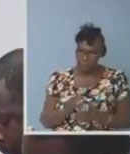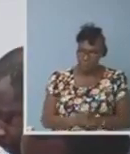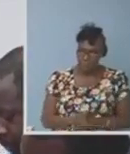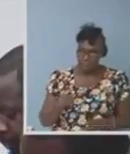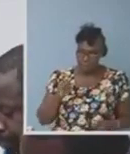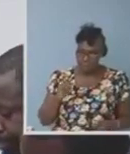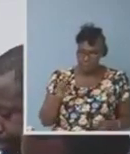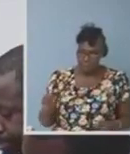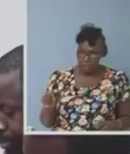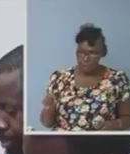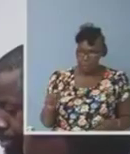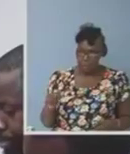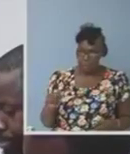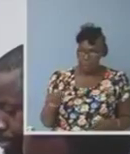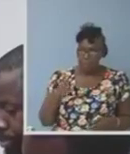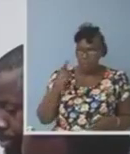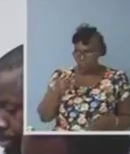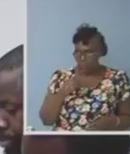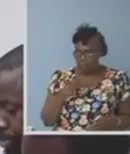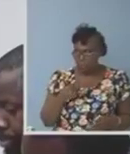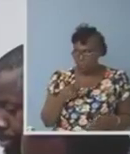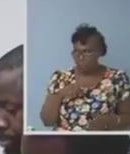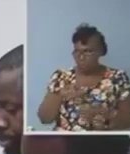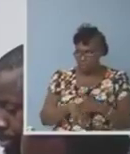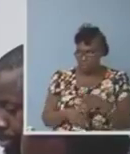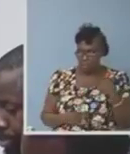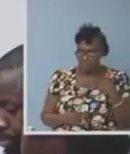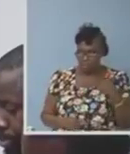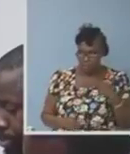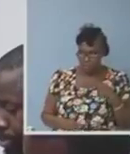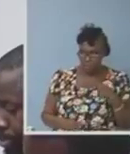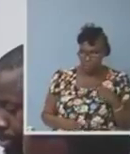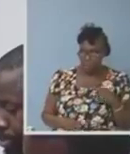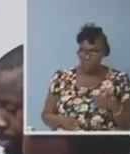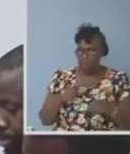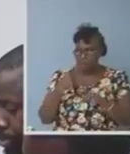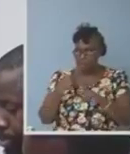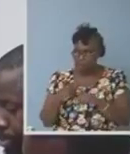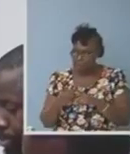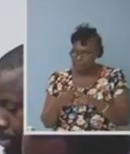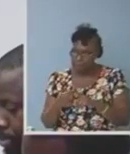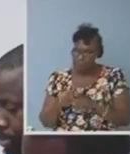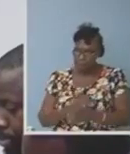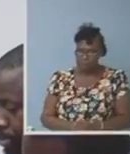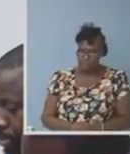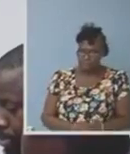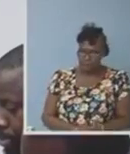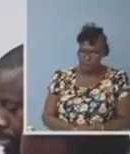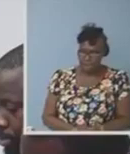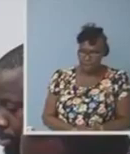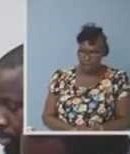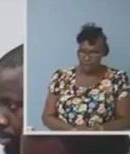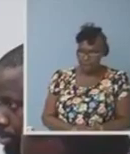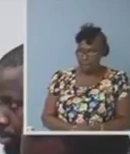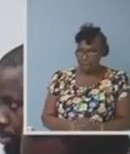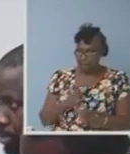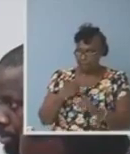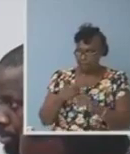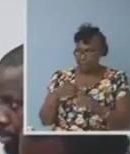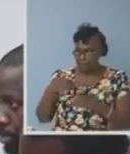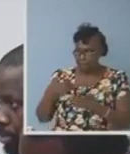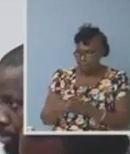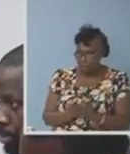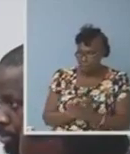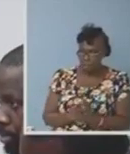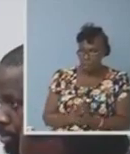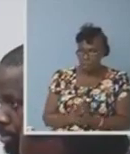Tech official who is quarantined in Trinidad? If that person tested positive, is that person one of the new cases that the